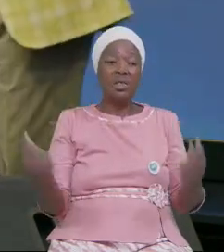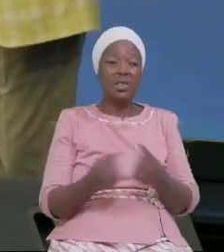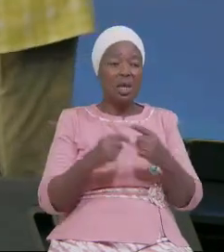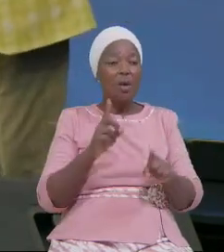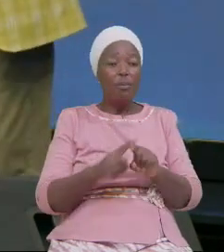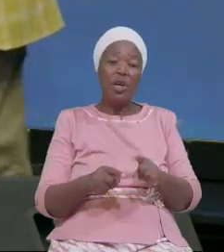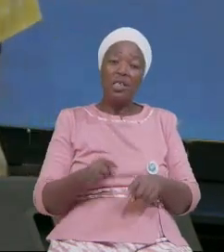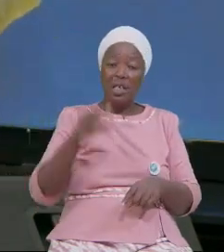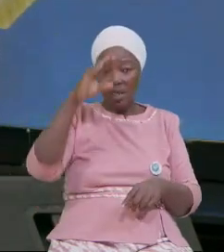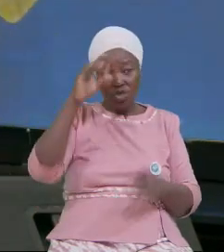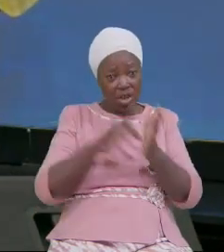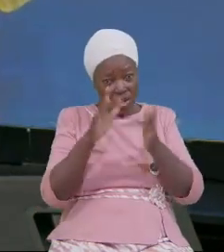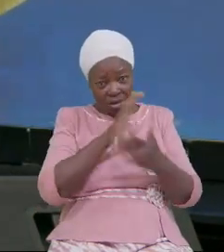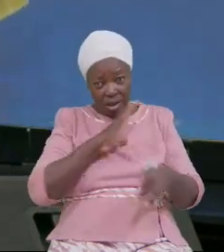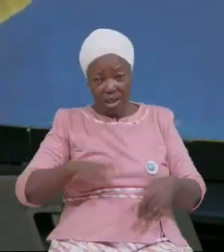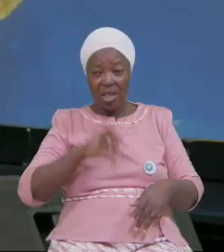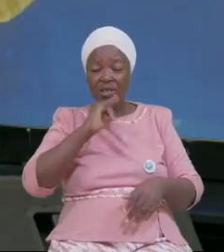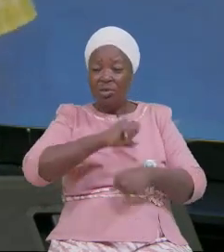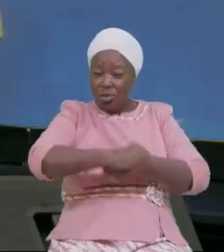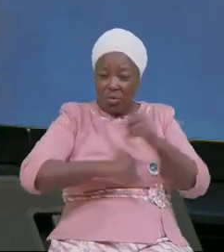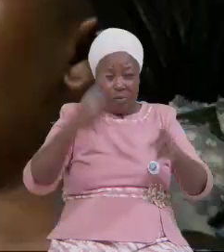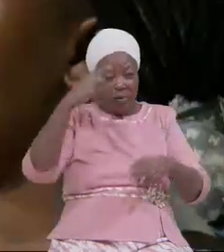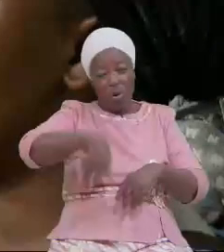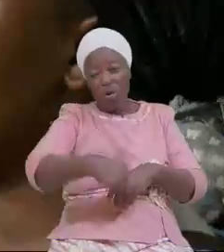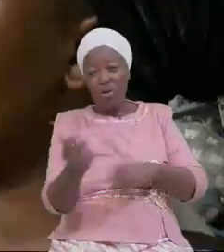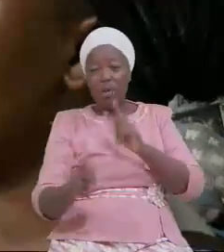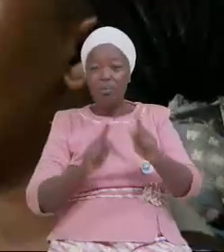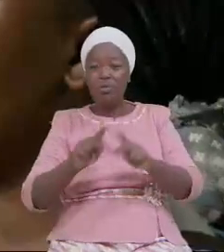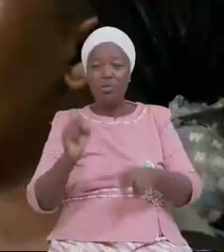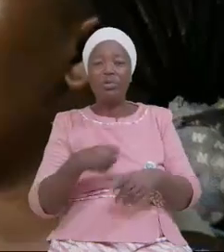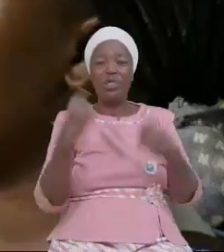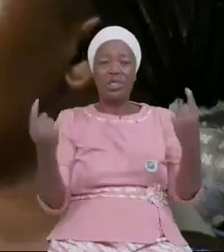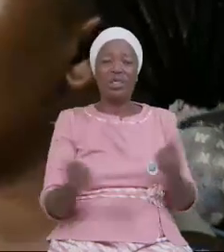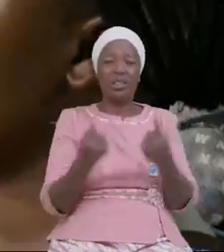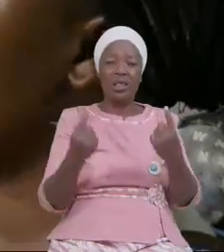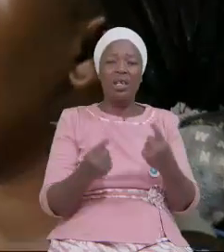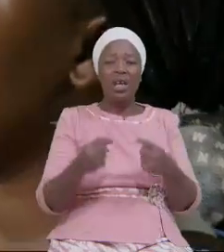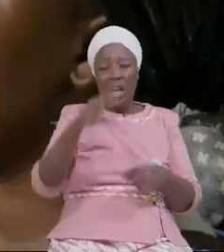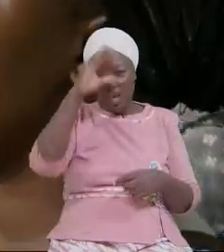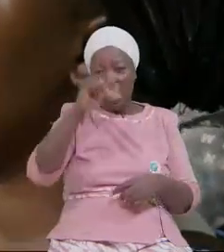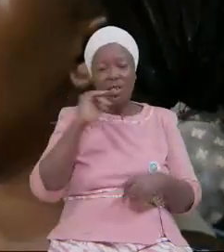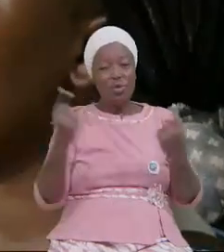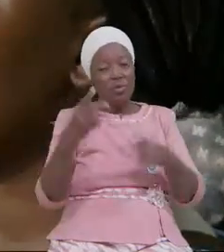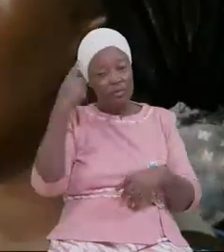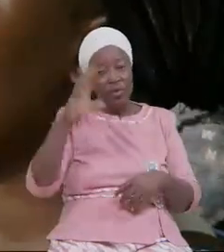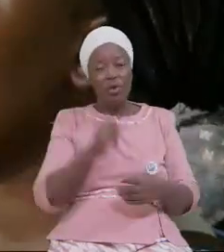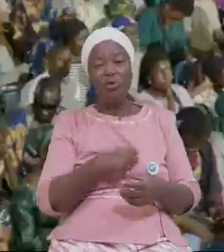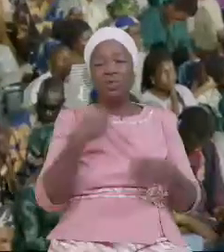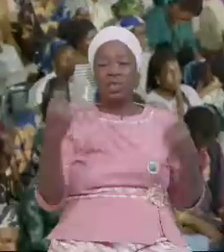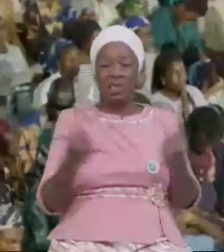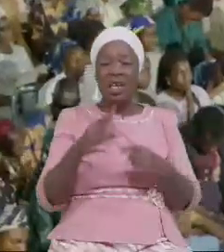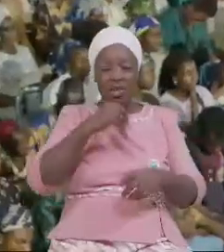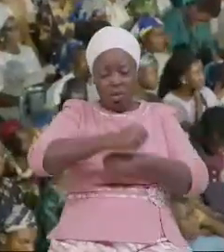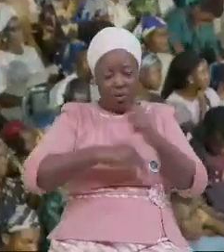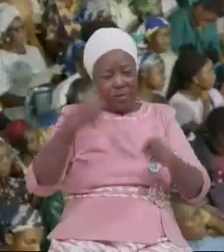is suffering for other people's sin. He's suffering for your sin. He's suffering for our sin. That's